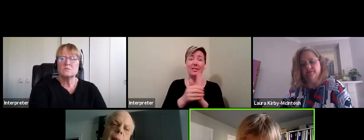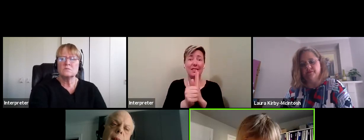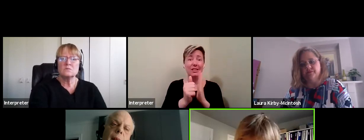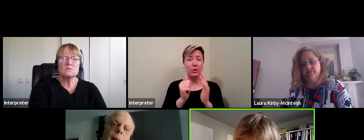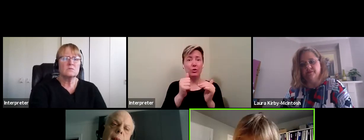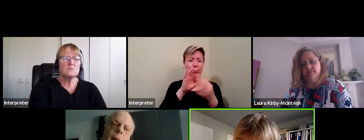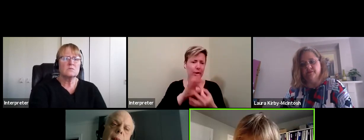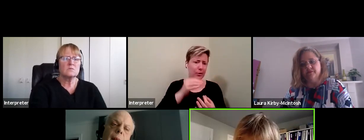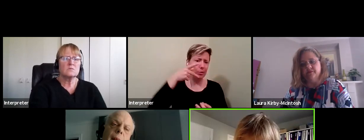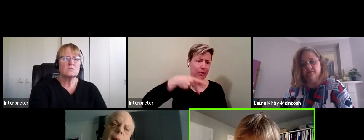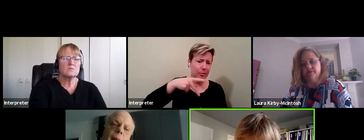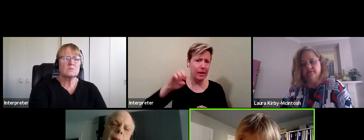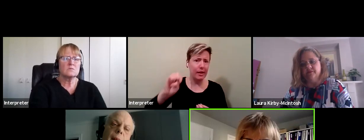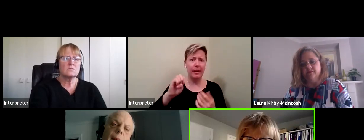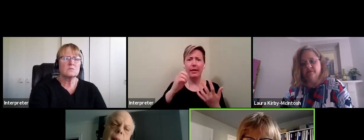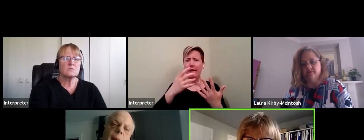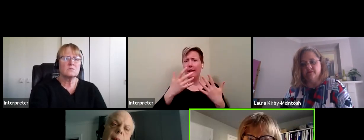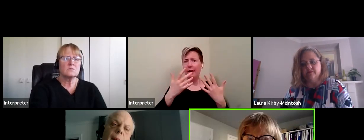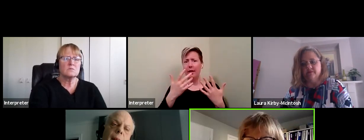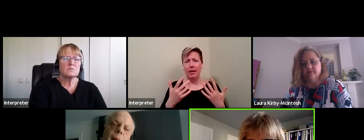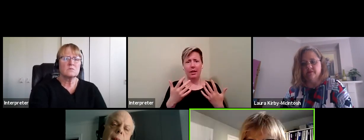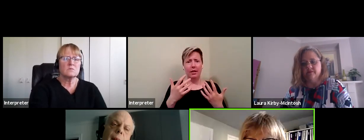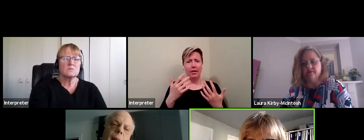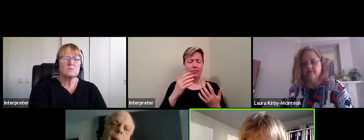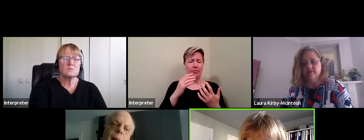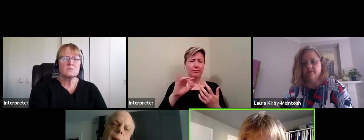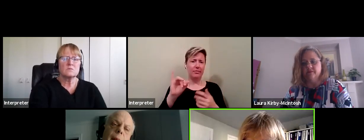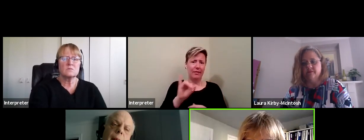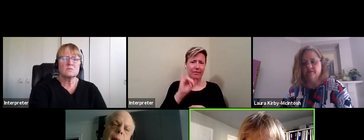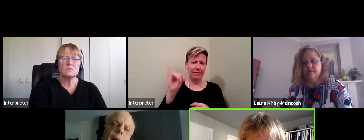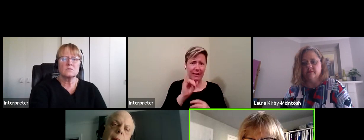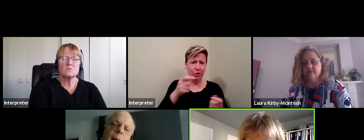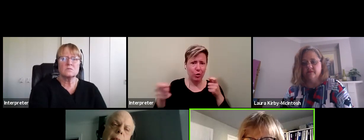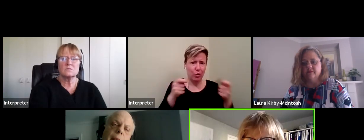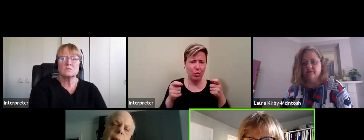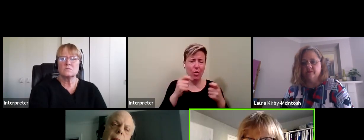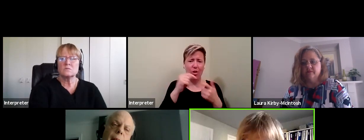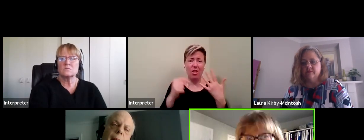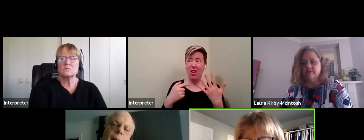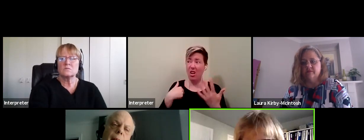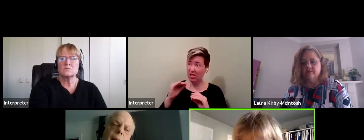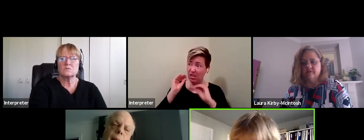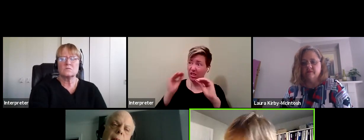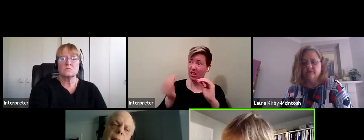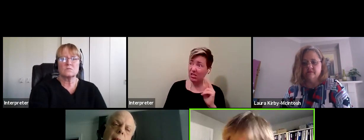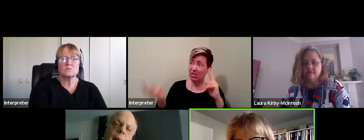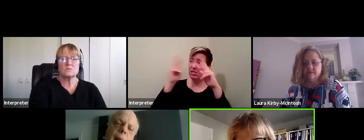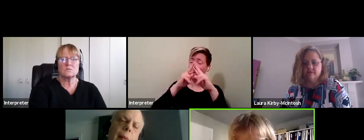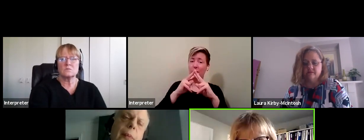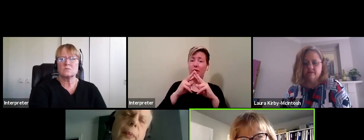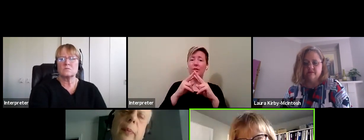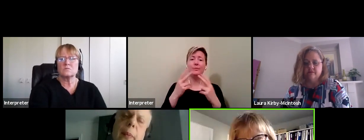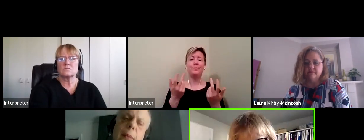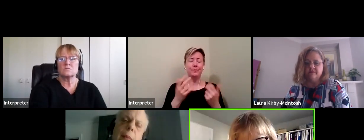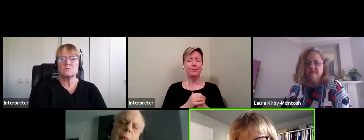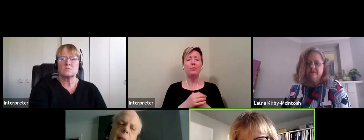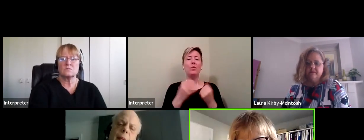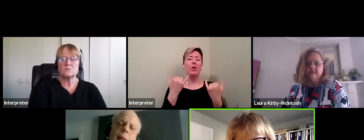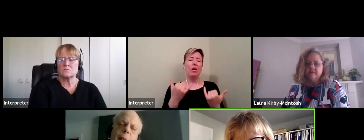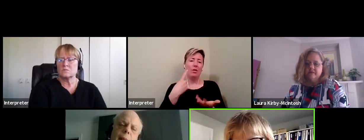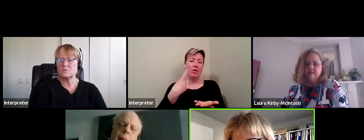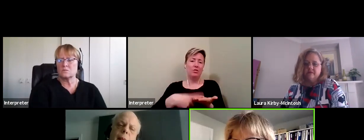to focus a little bit more on access to the healthcare system itself, or to the COVID process, I'll call it, the assessment